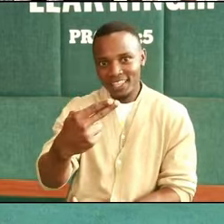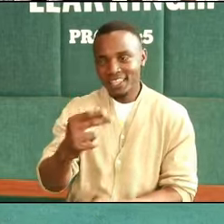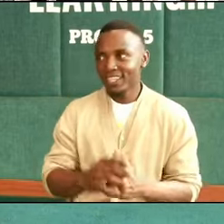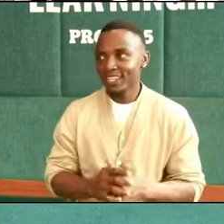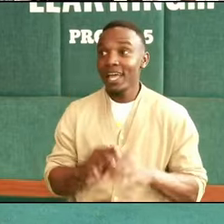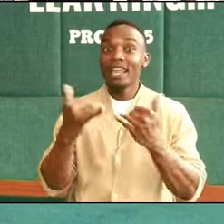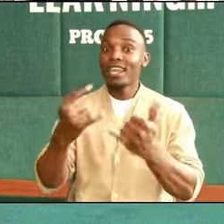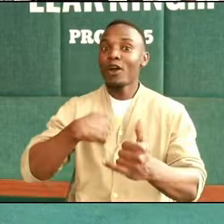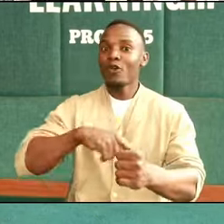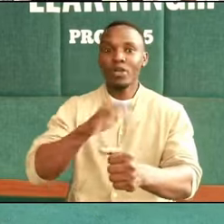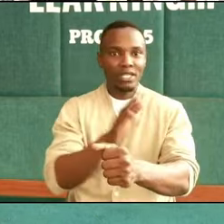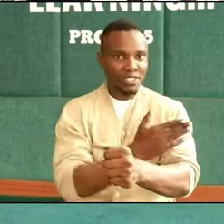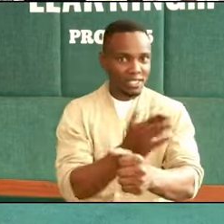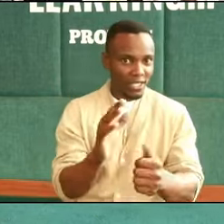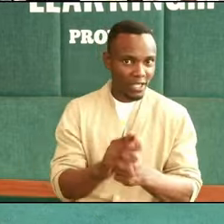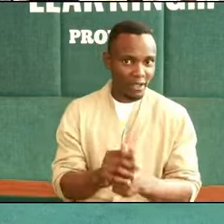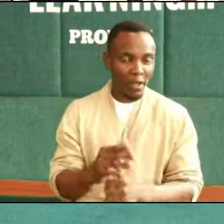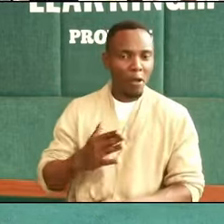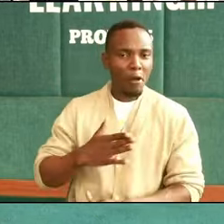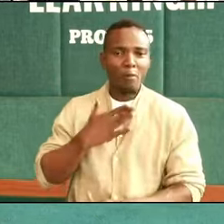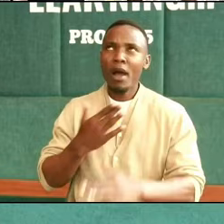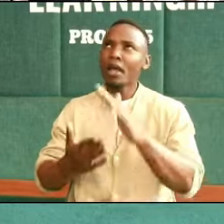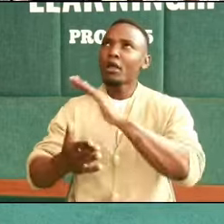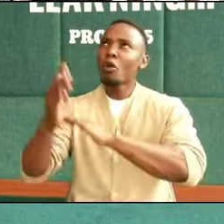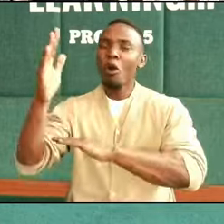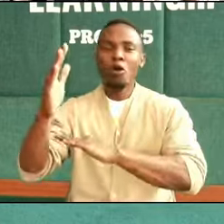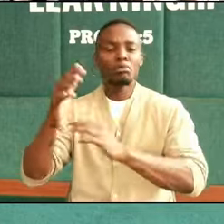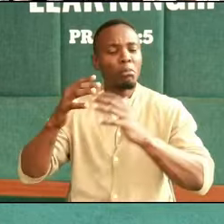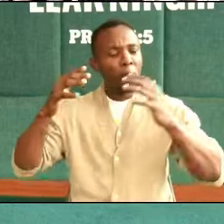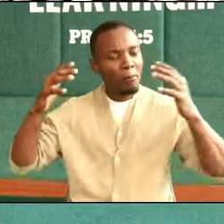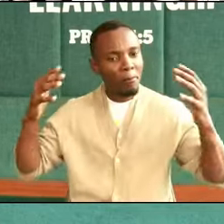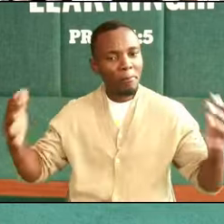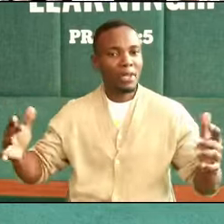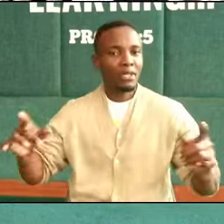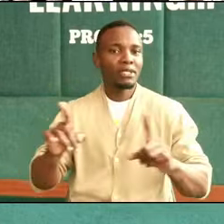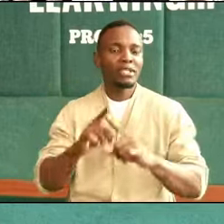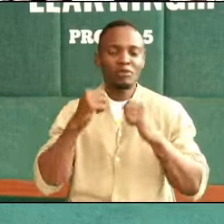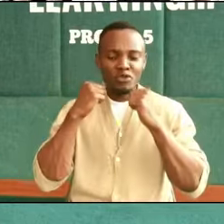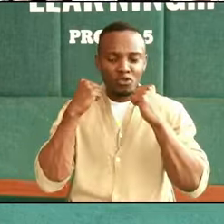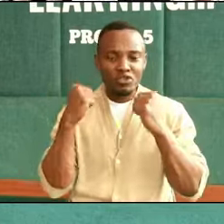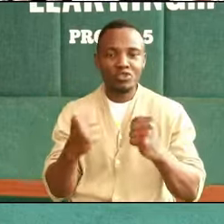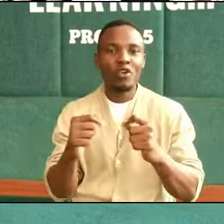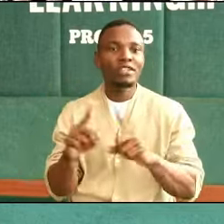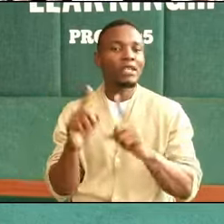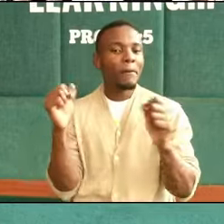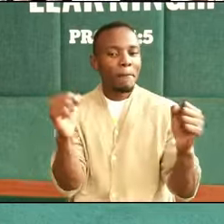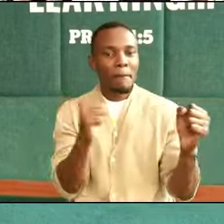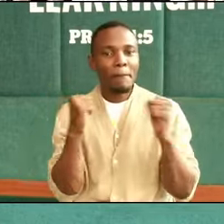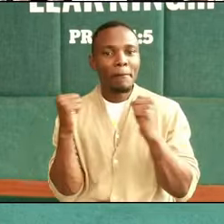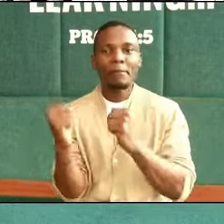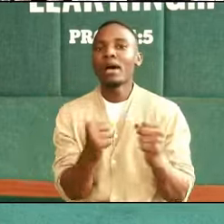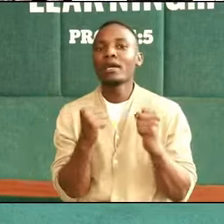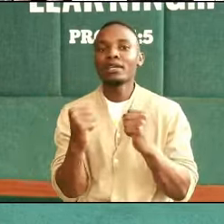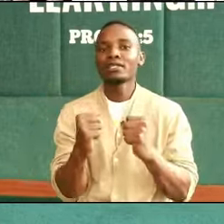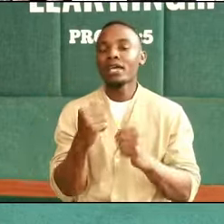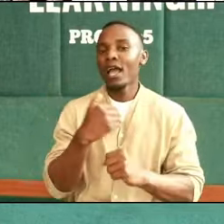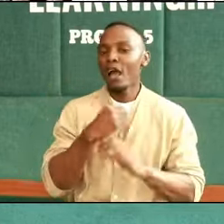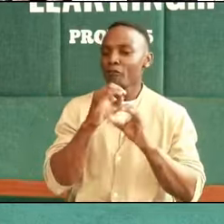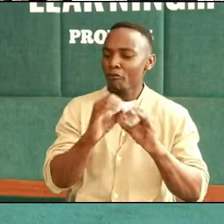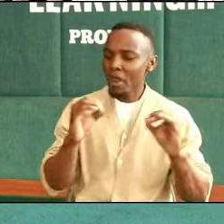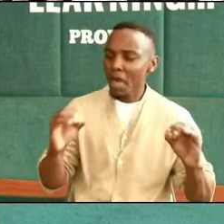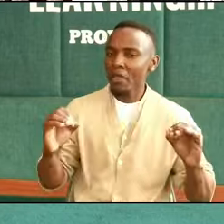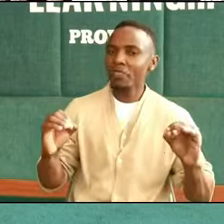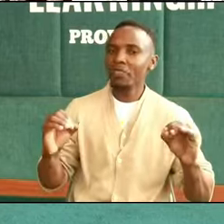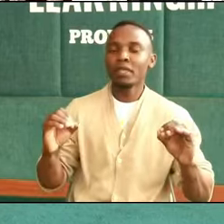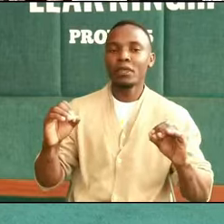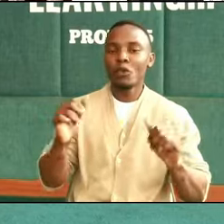sing, "My God is so big, so strong, and so mighty. There's nothing